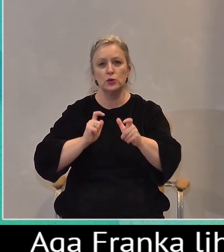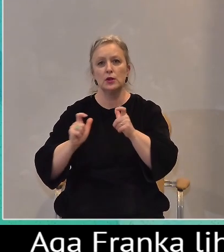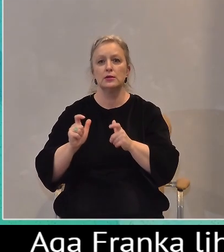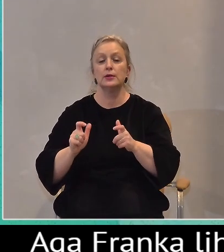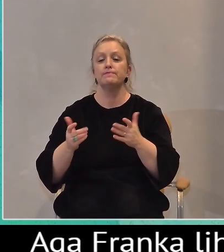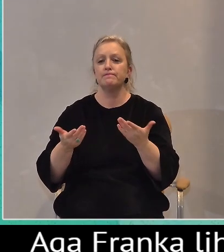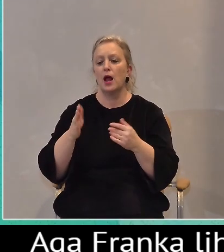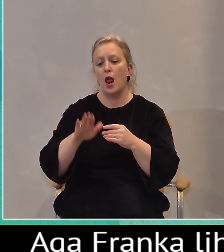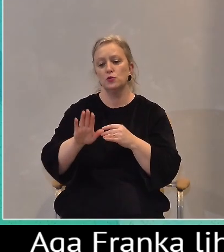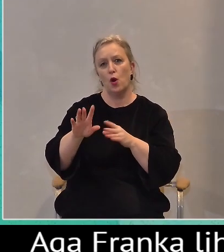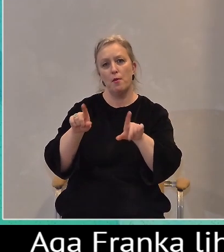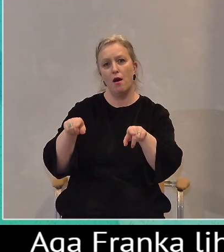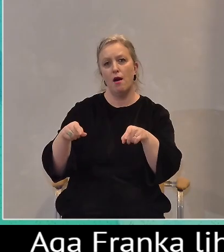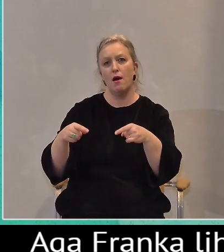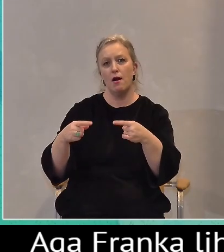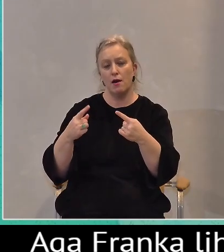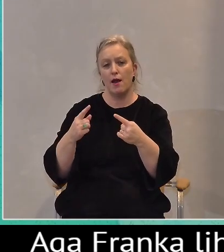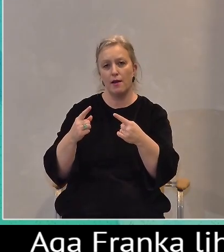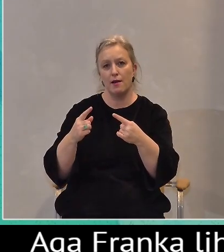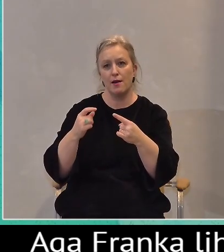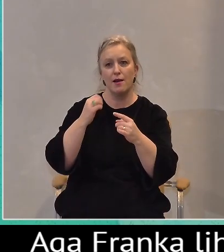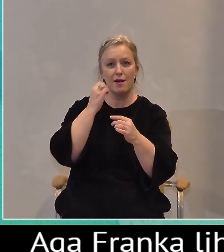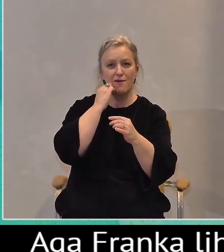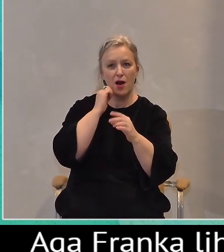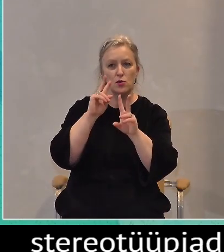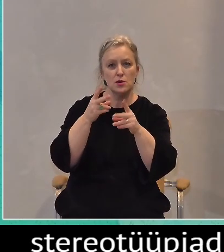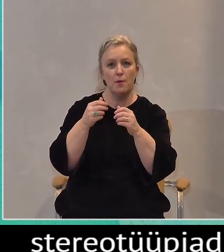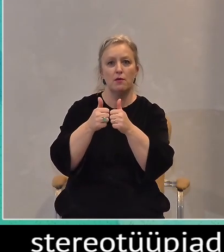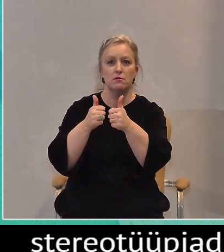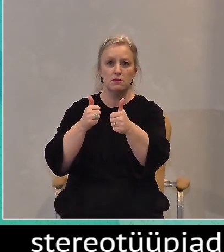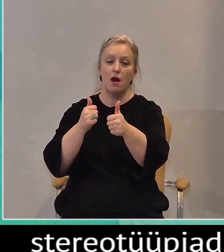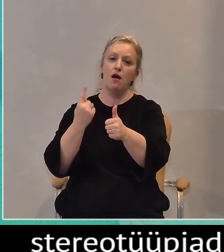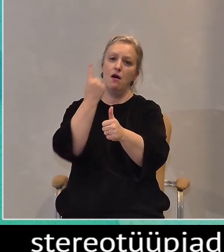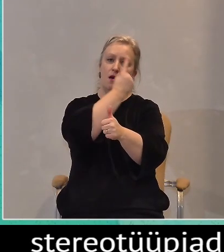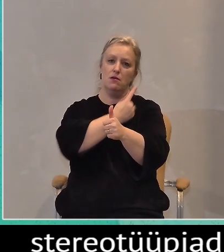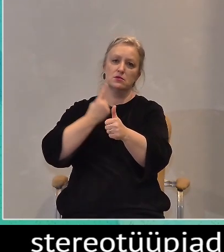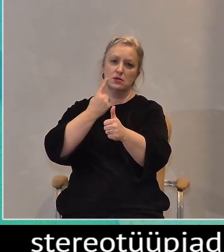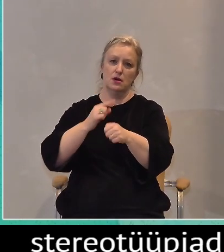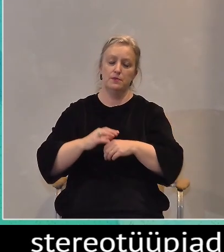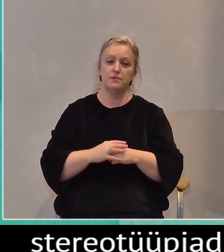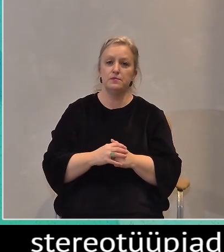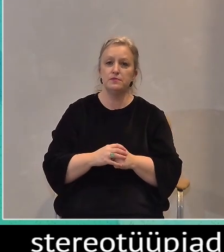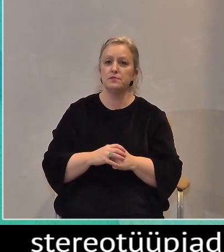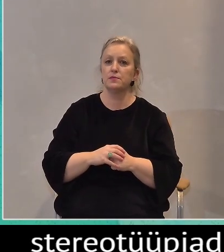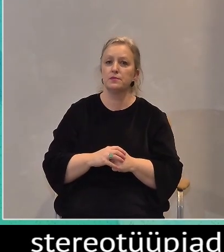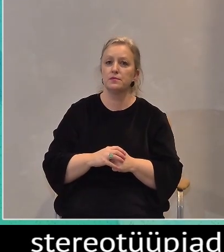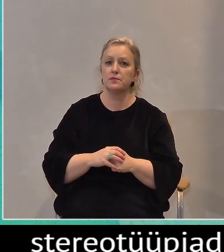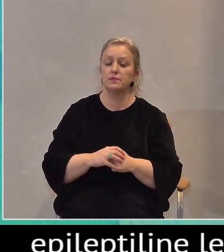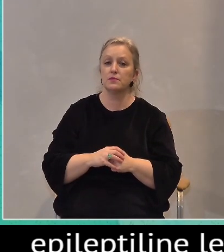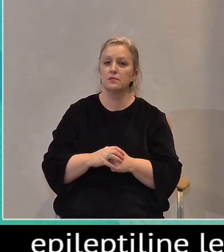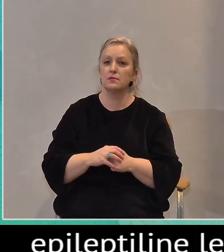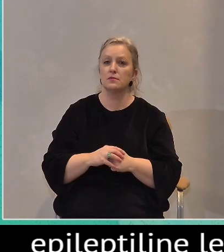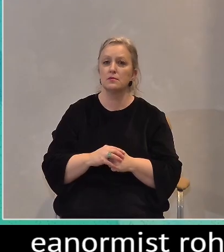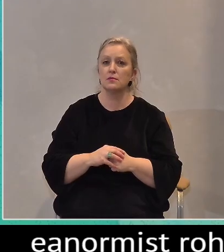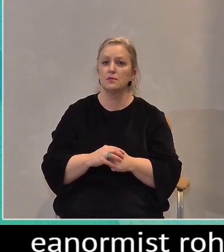support specialists said that unfortunately Franka's development is more than 1